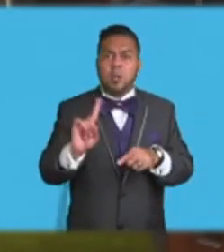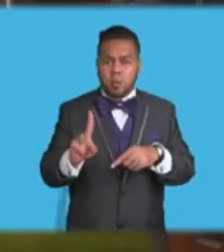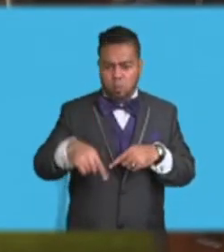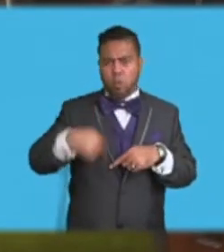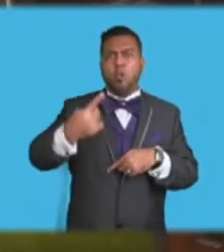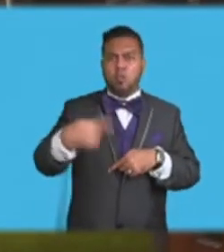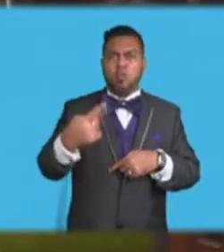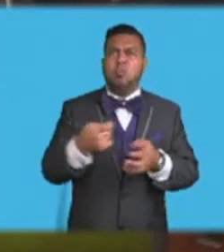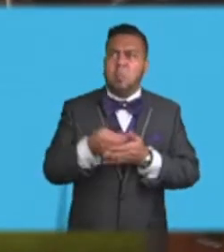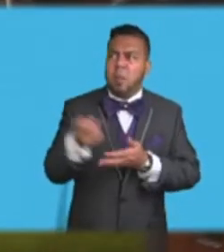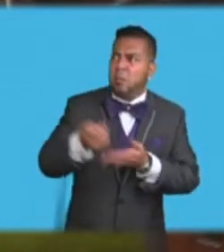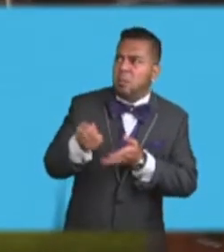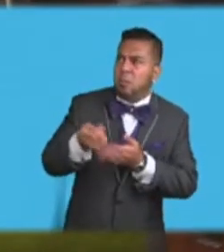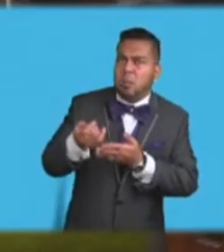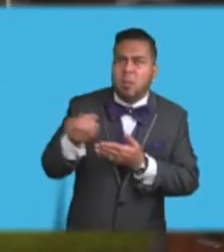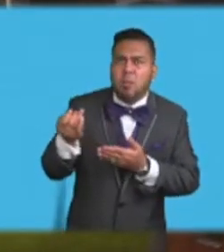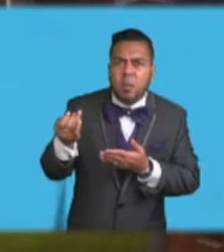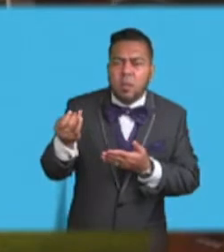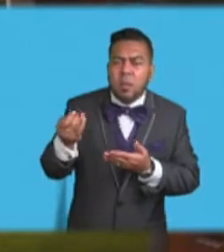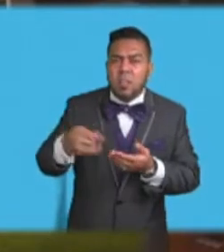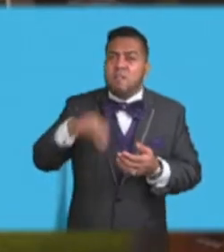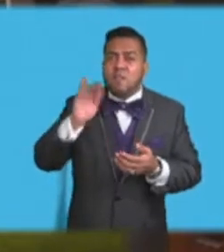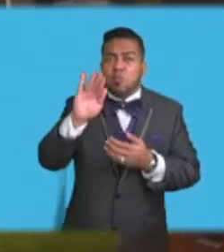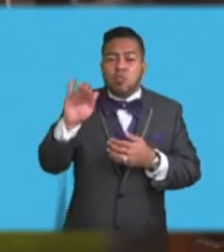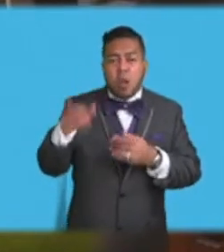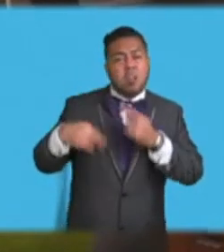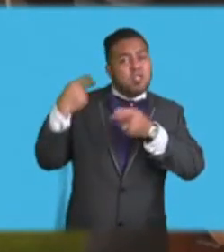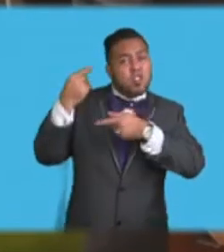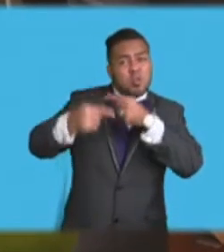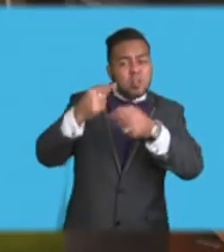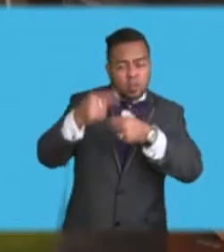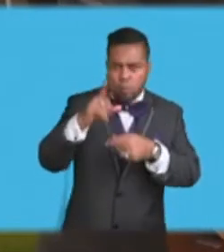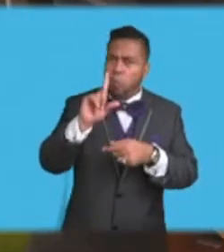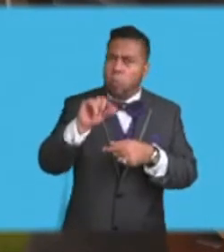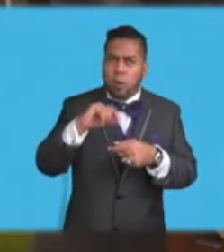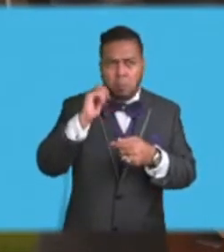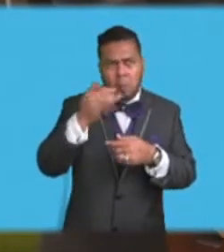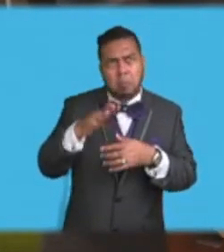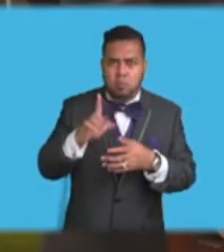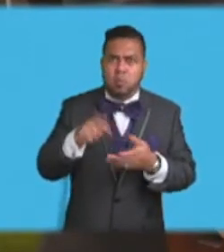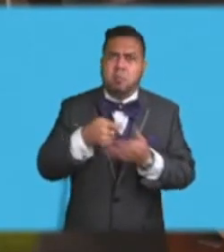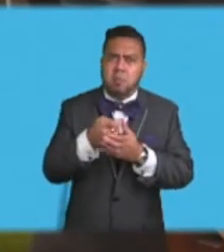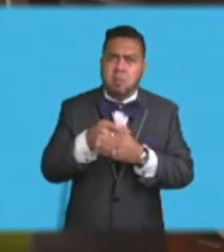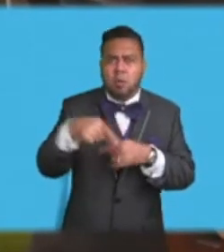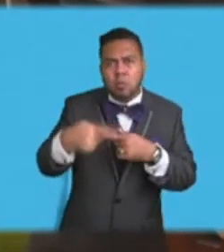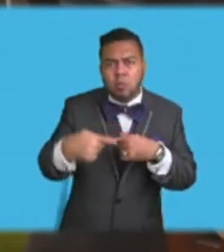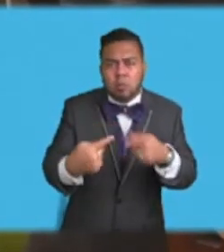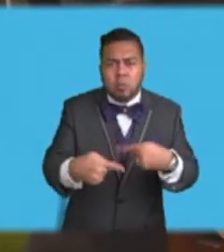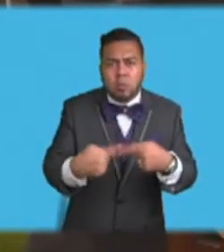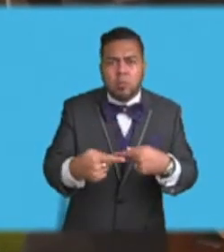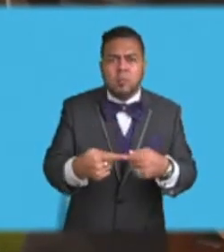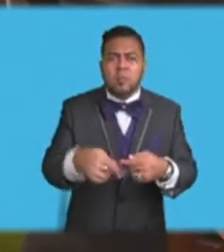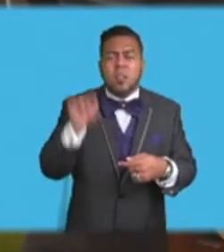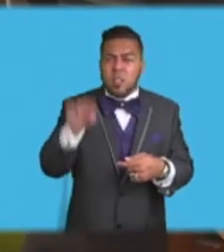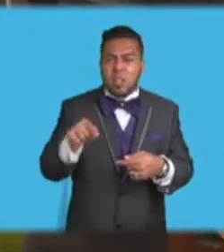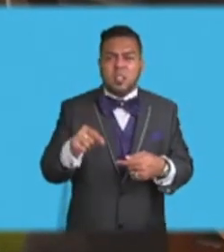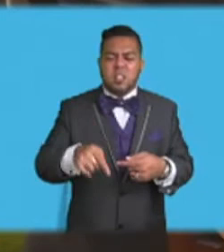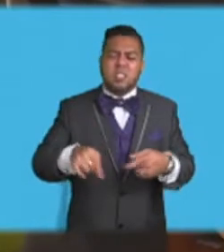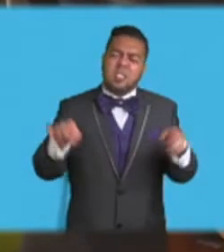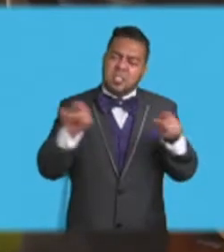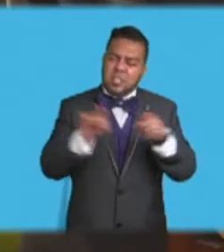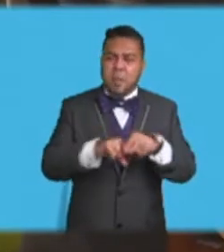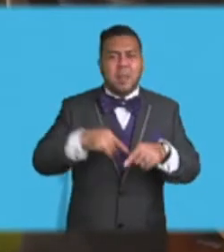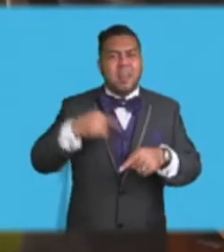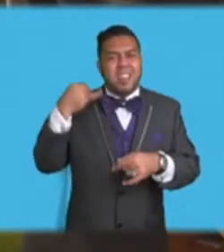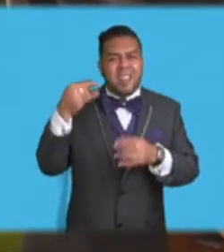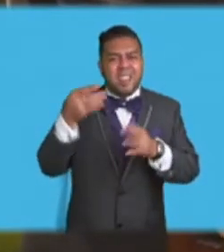it is likely that future generations will continue to pay for it. This, in fact, has created intergenerational inequity. The current